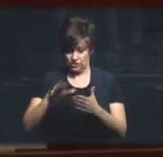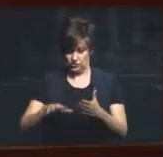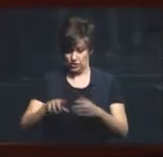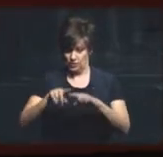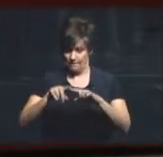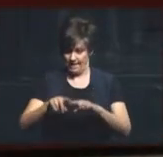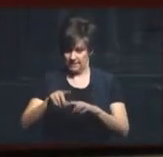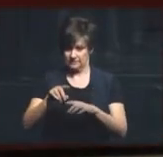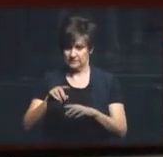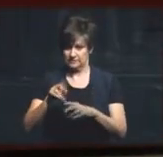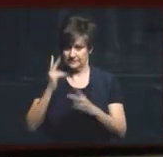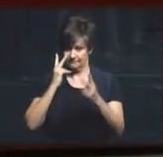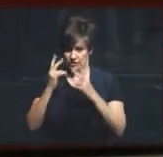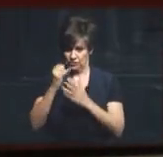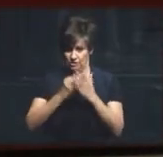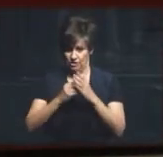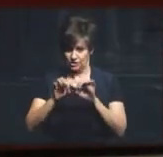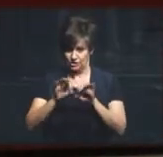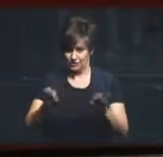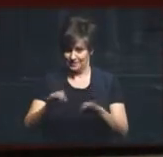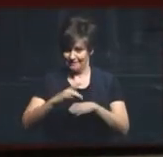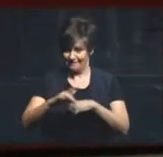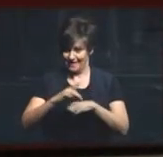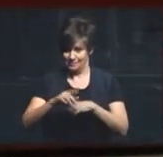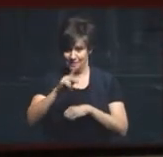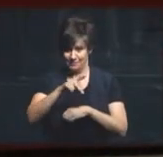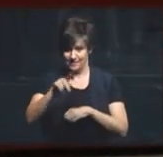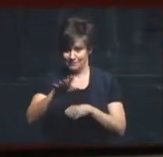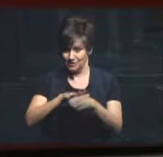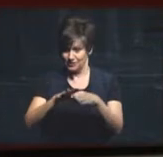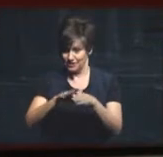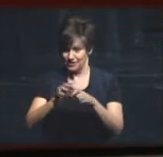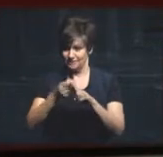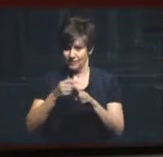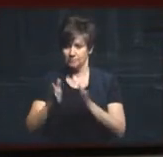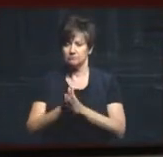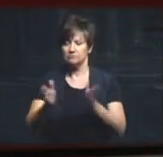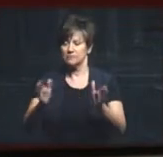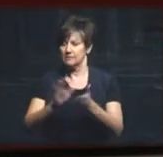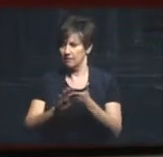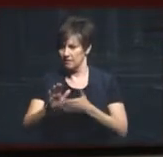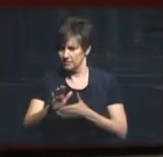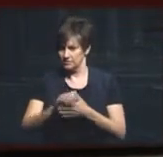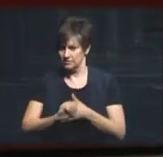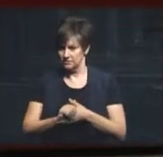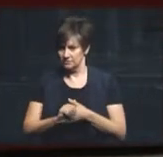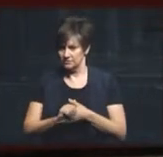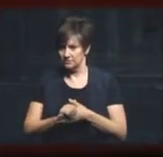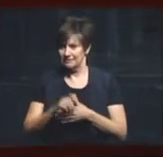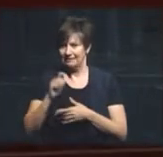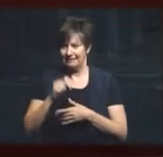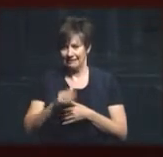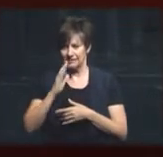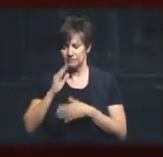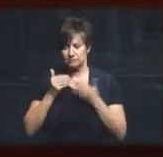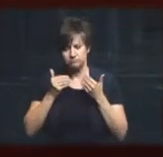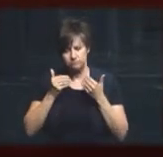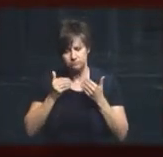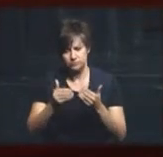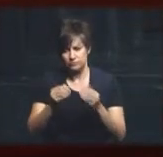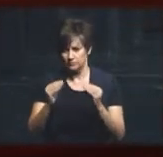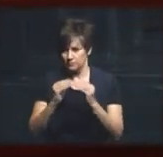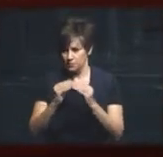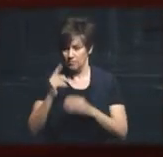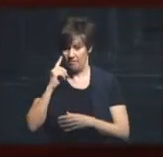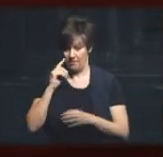studio-based visual arts degrees available in the Pikes Peak region from a public college, and this will push that even further. I think we will